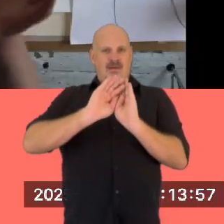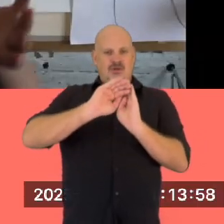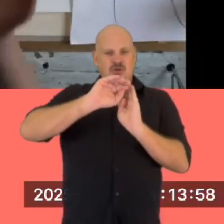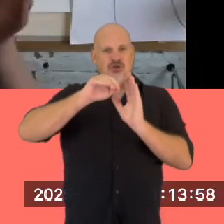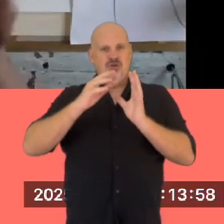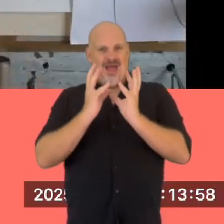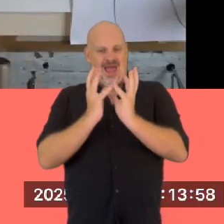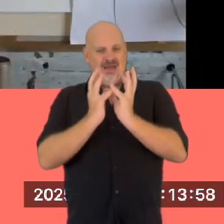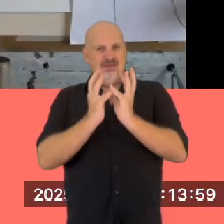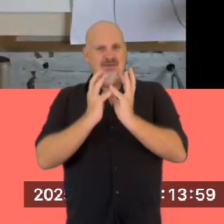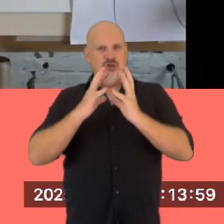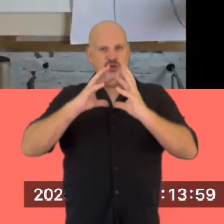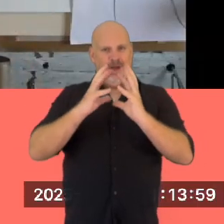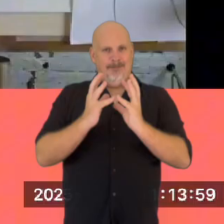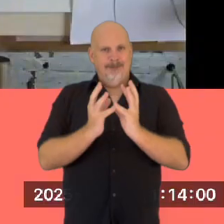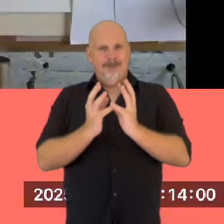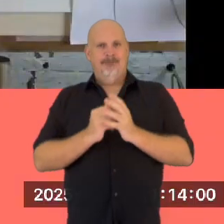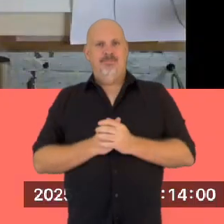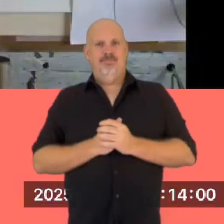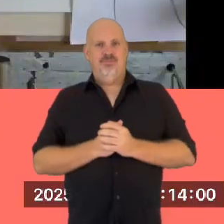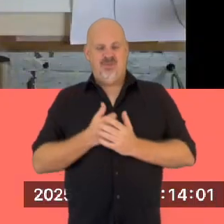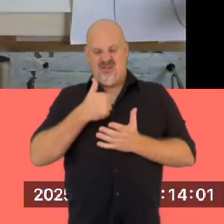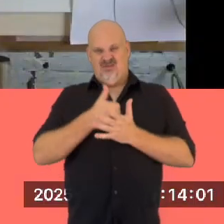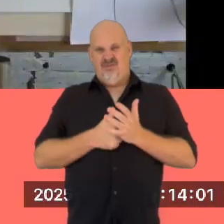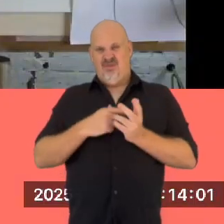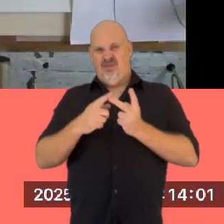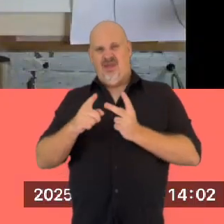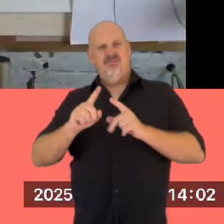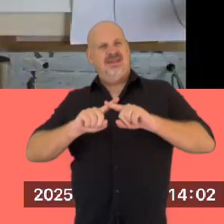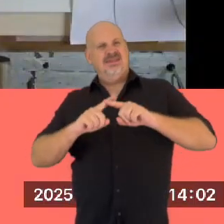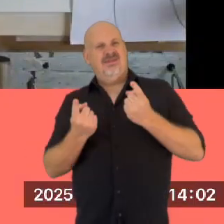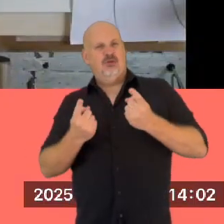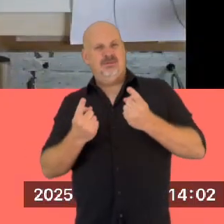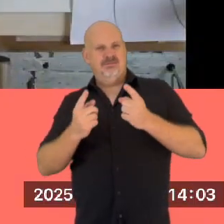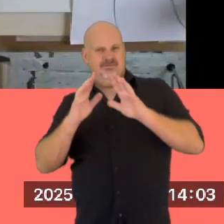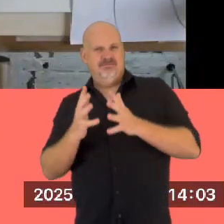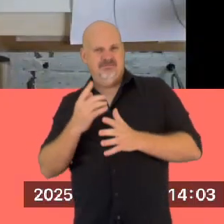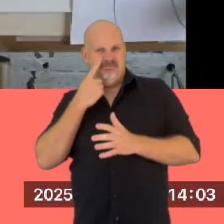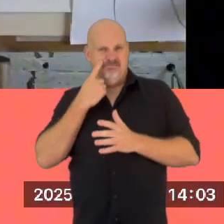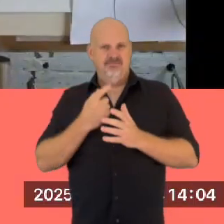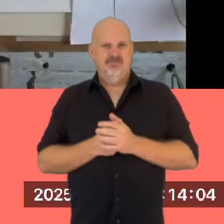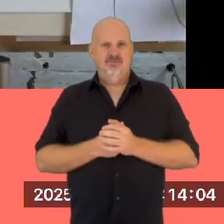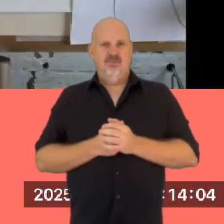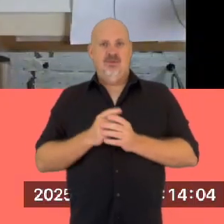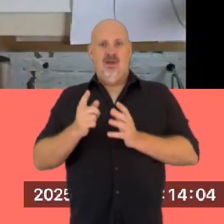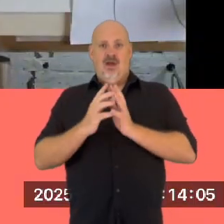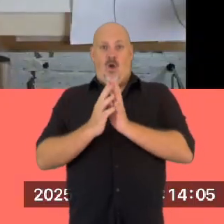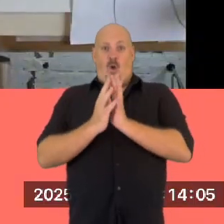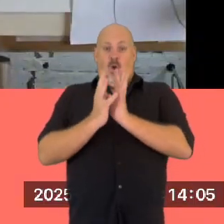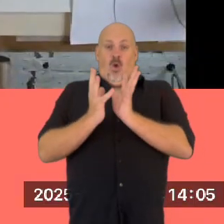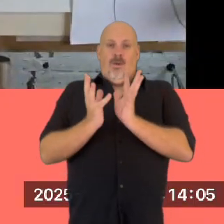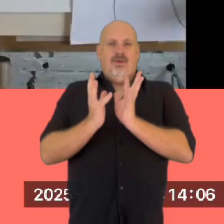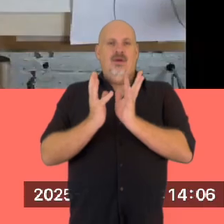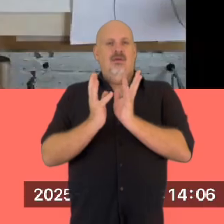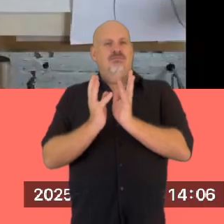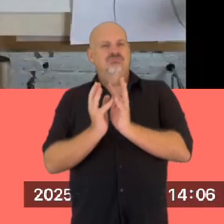petal flower head shape together. I'll start with another one over here, slightly different form,